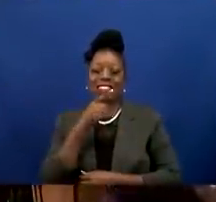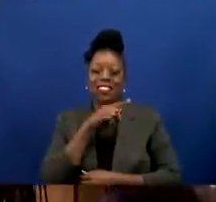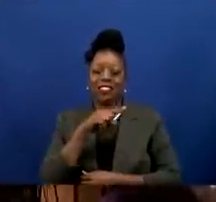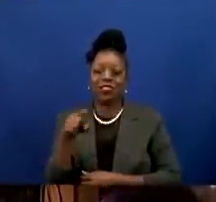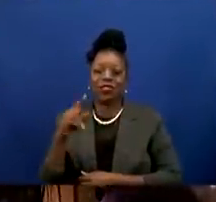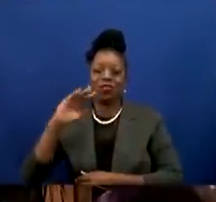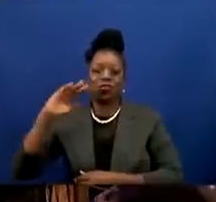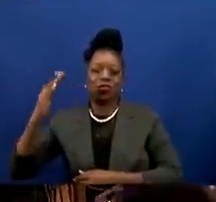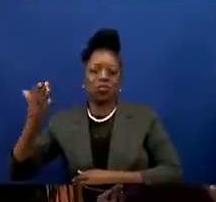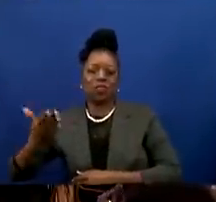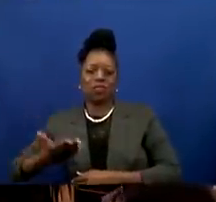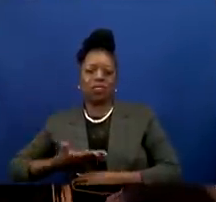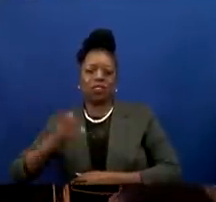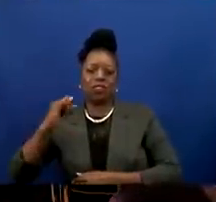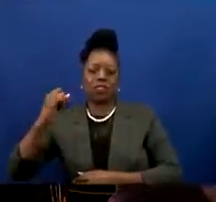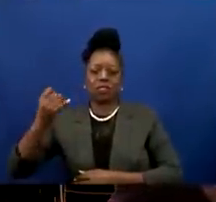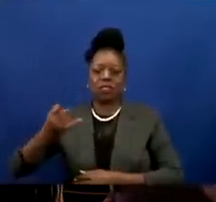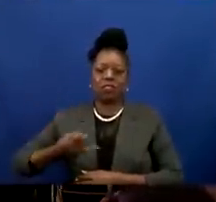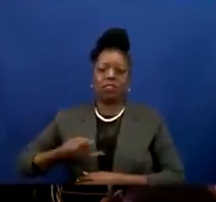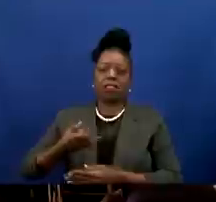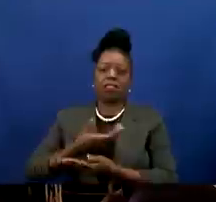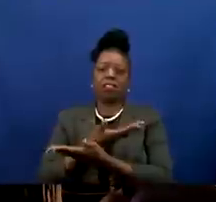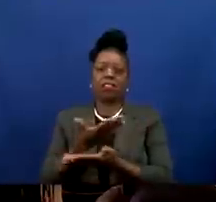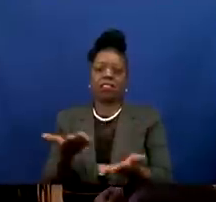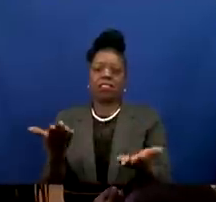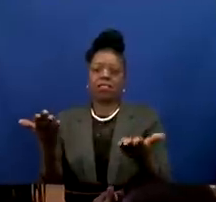The invitation is extended to you. I'll